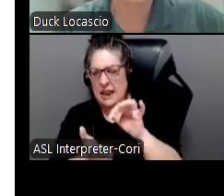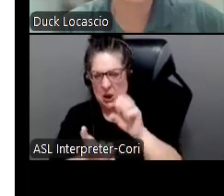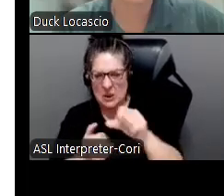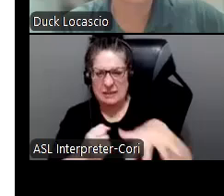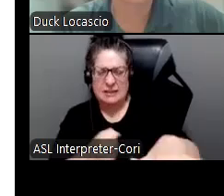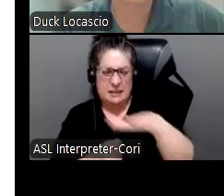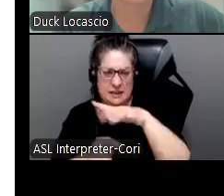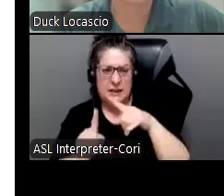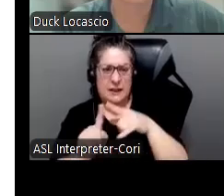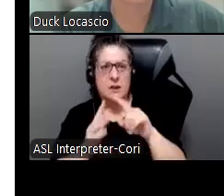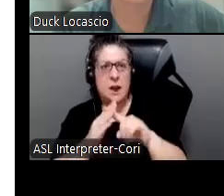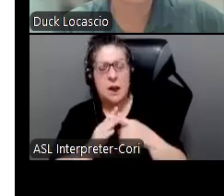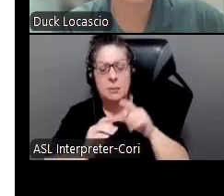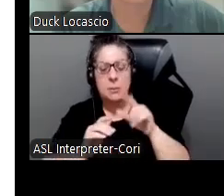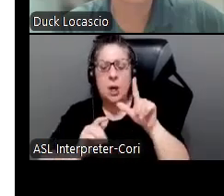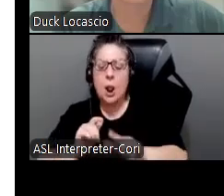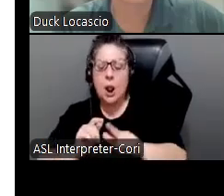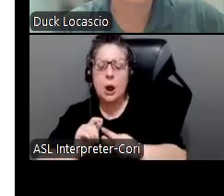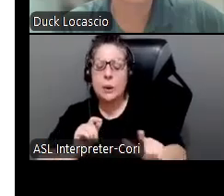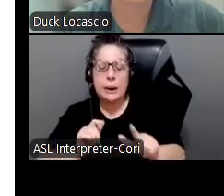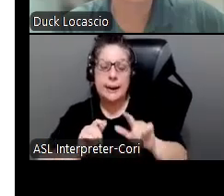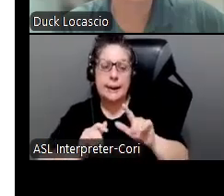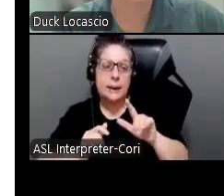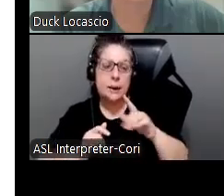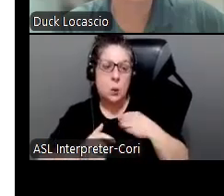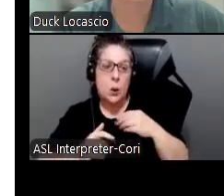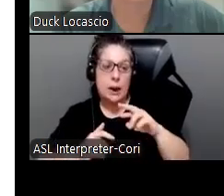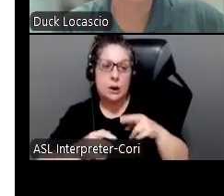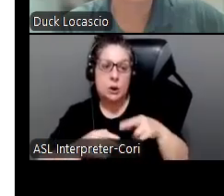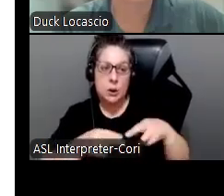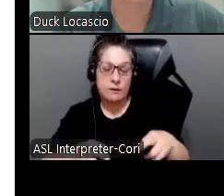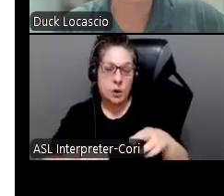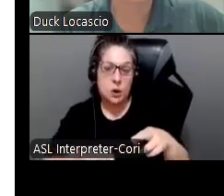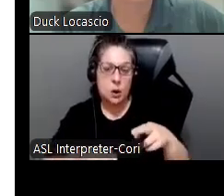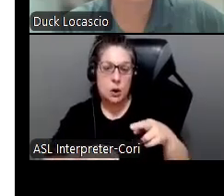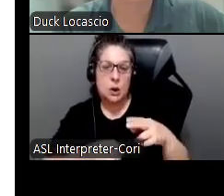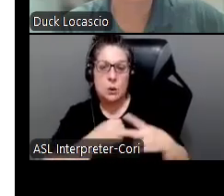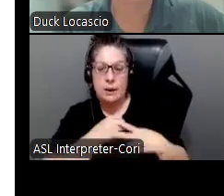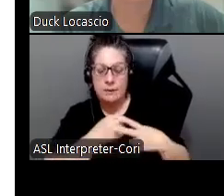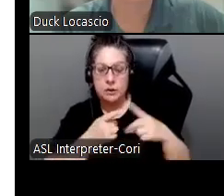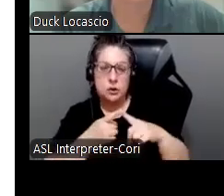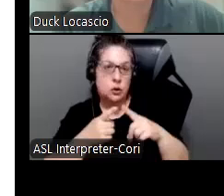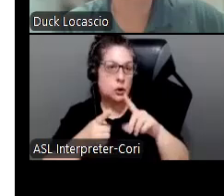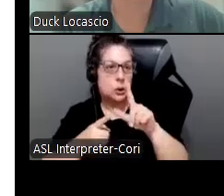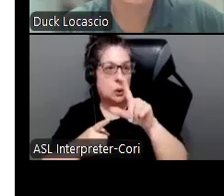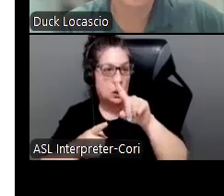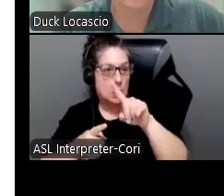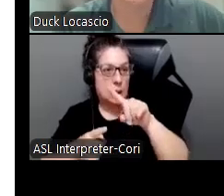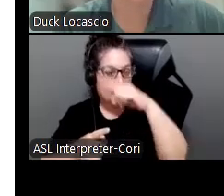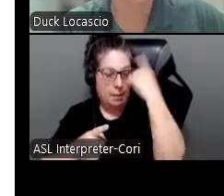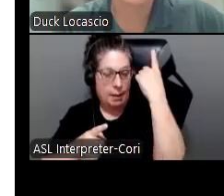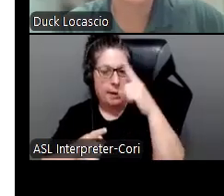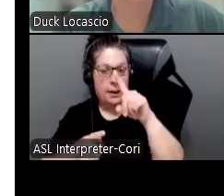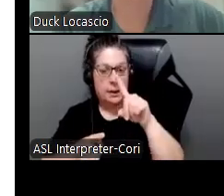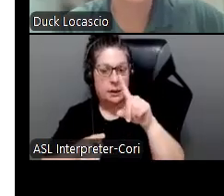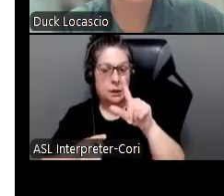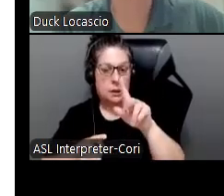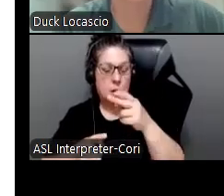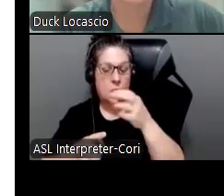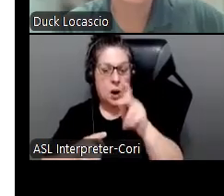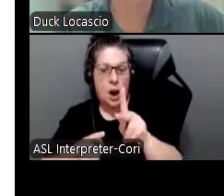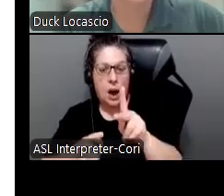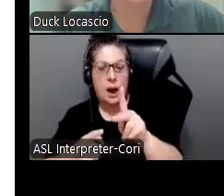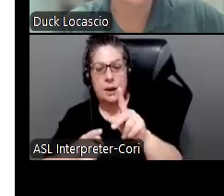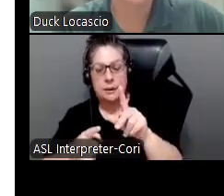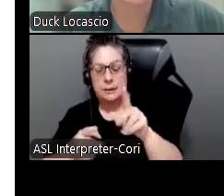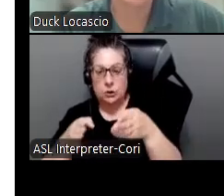spanned from the lower end of White River Refuge down to our Black Hawk tract, which is now a property that Duck